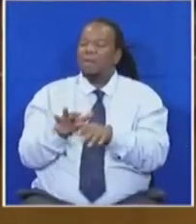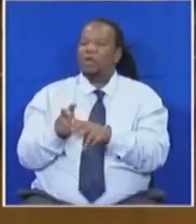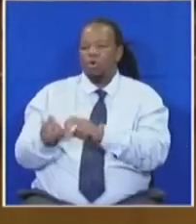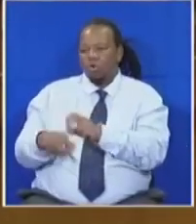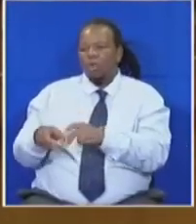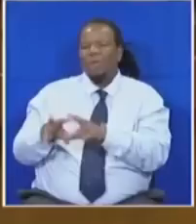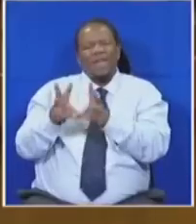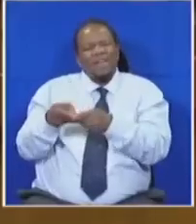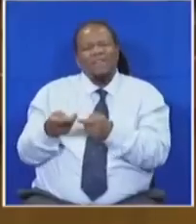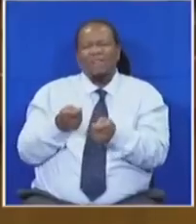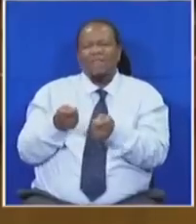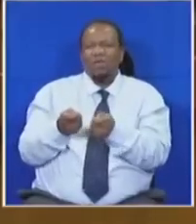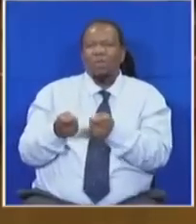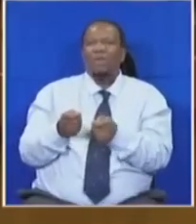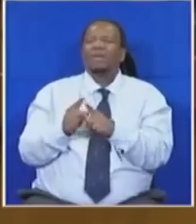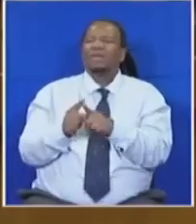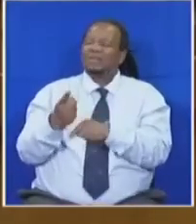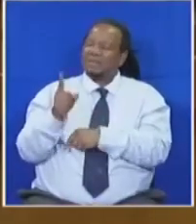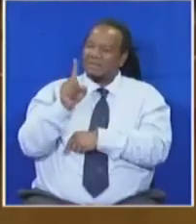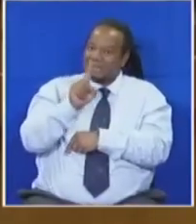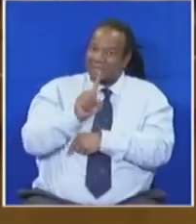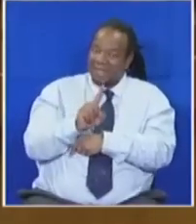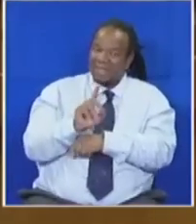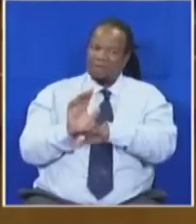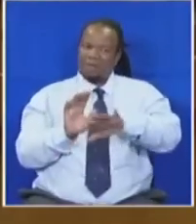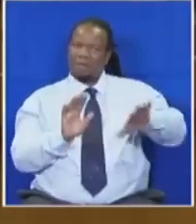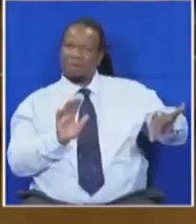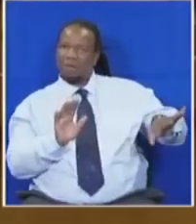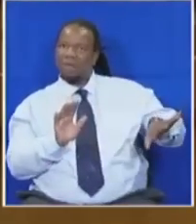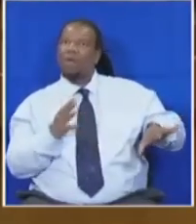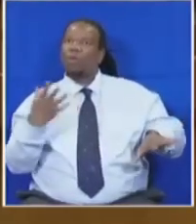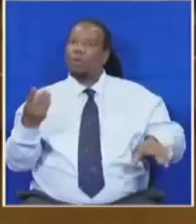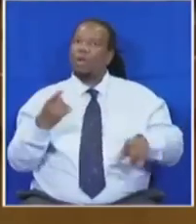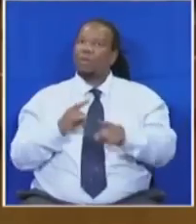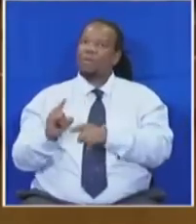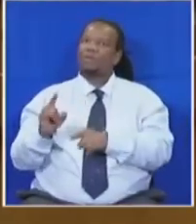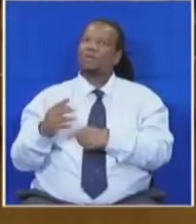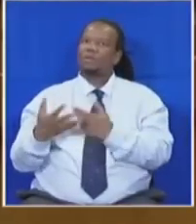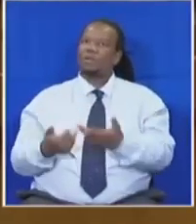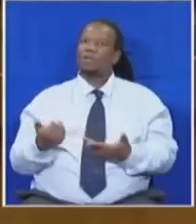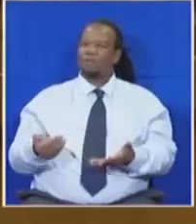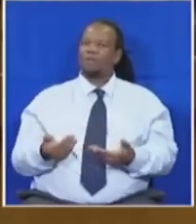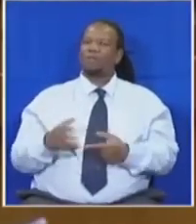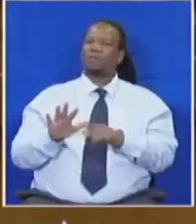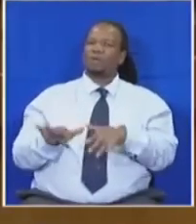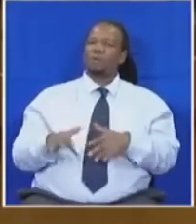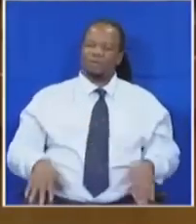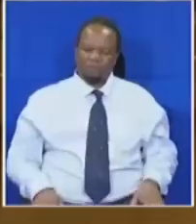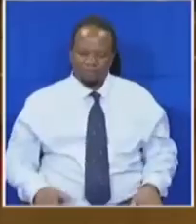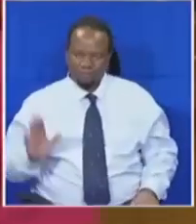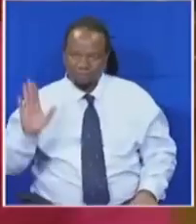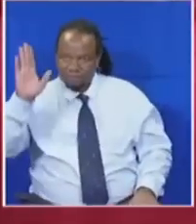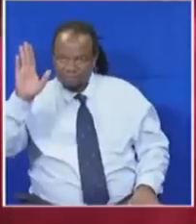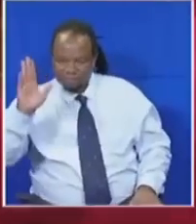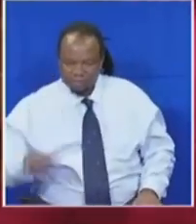they control. The day we move beyond you, that is the day we'll build a Parliament with teeth. May I address